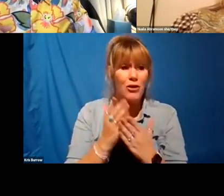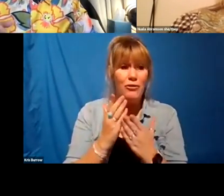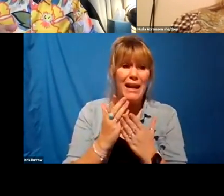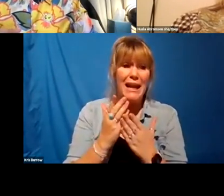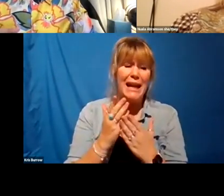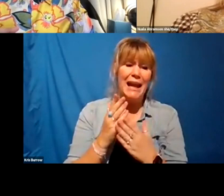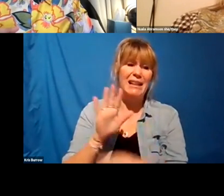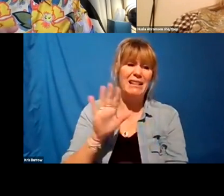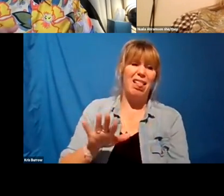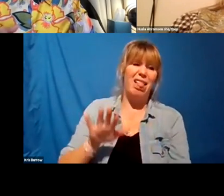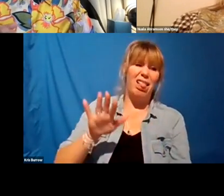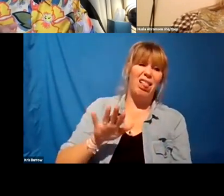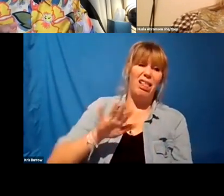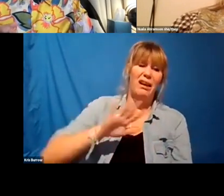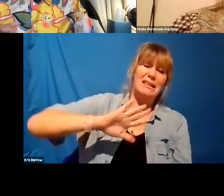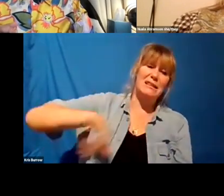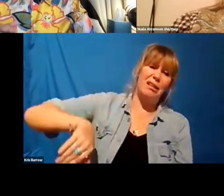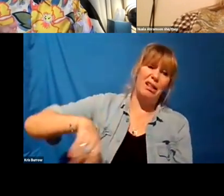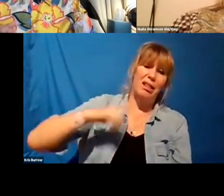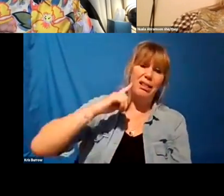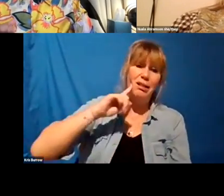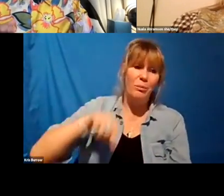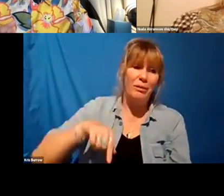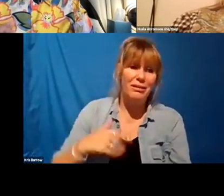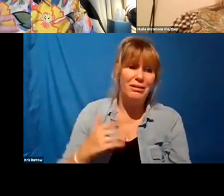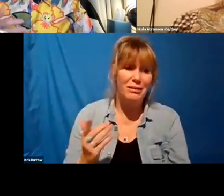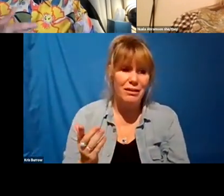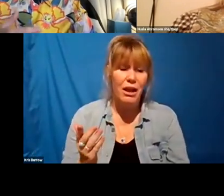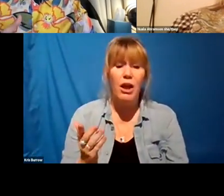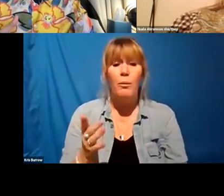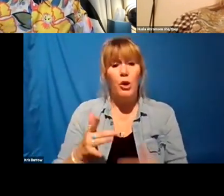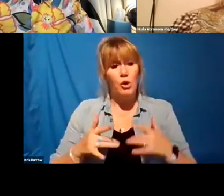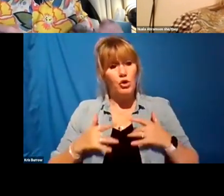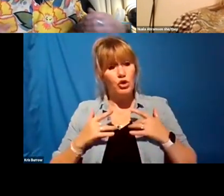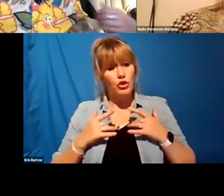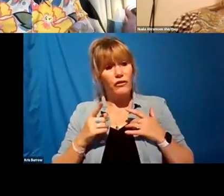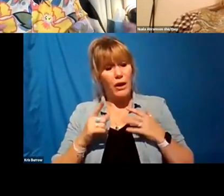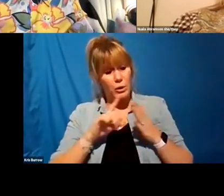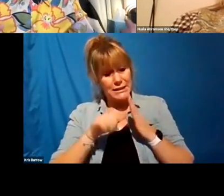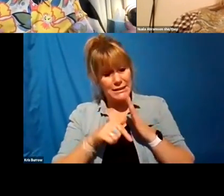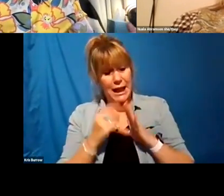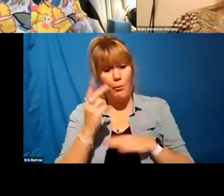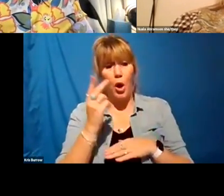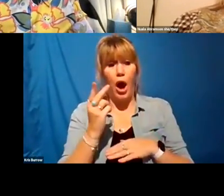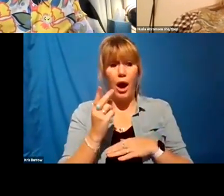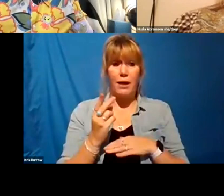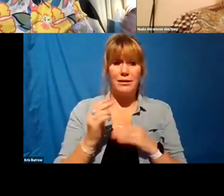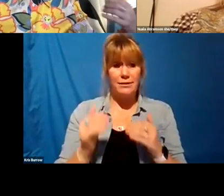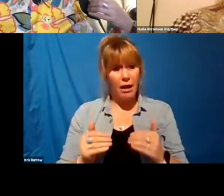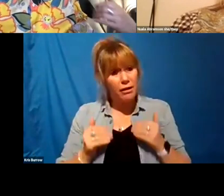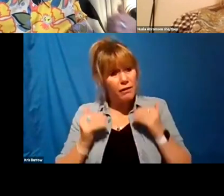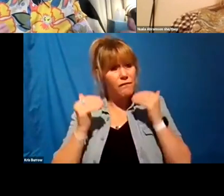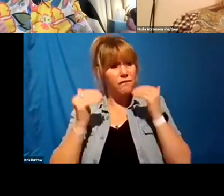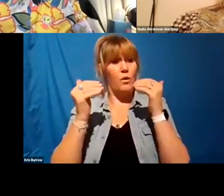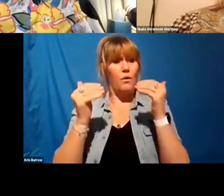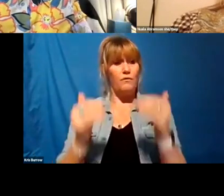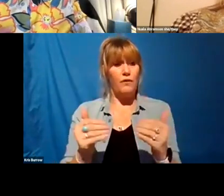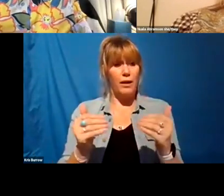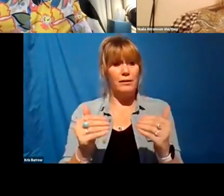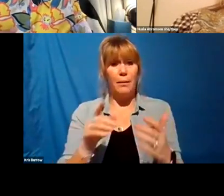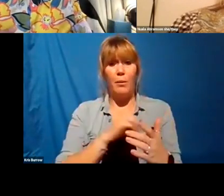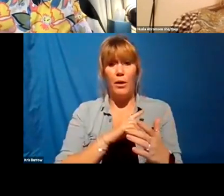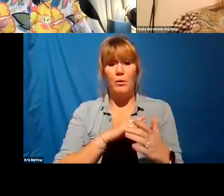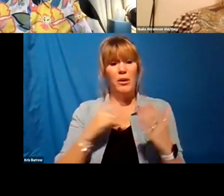do you think disabled artists are really kind of in the forefront of this, because perhaps we don't care so much? You know, we're so used to